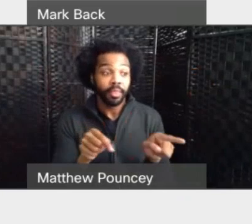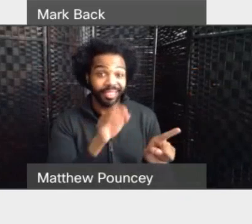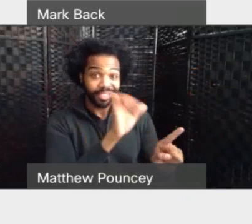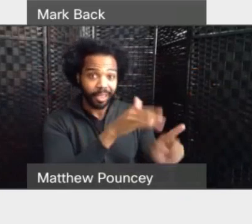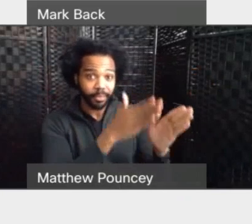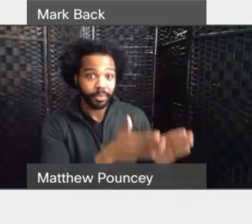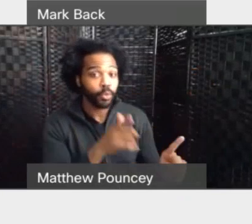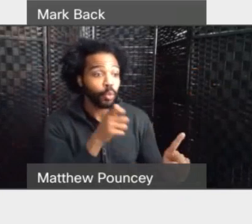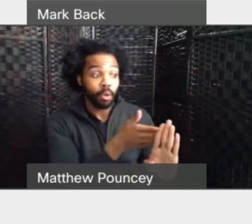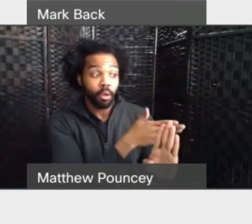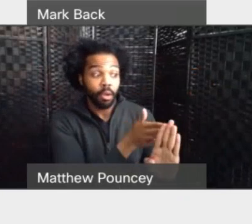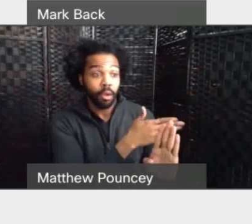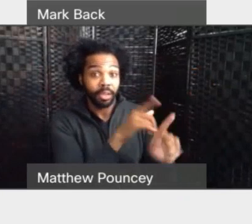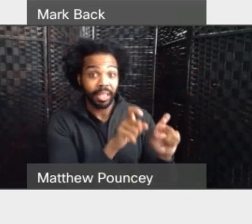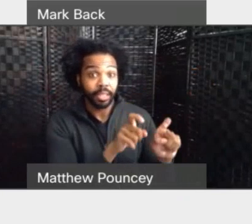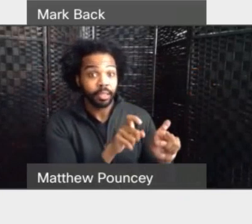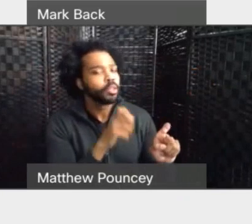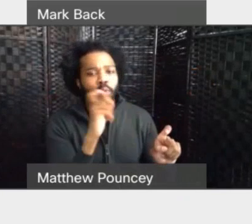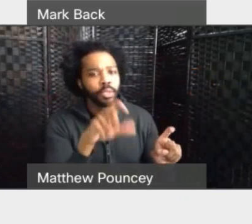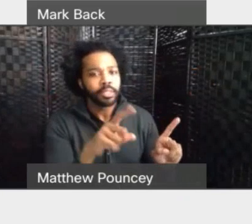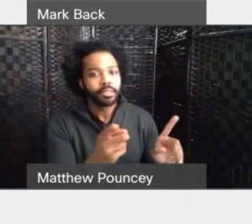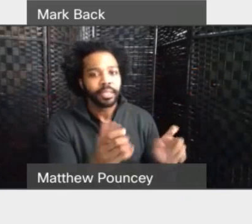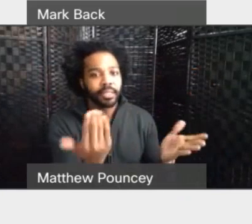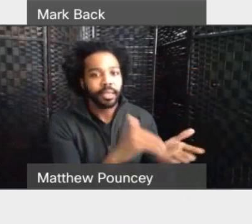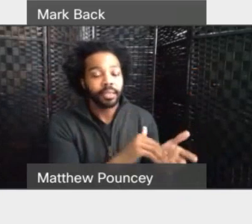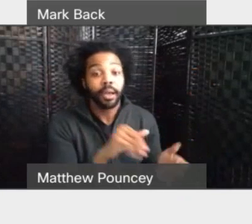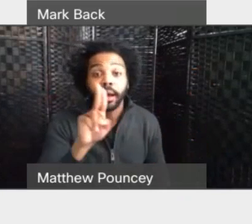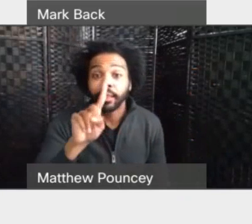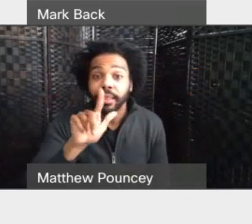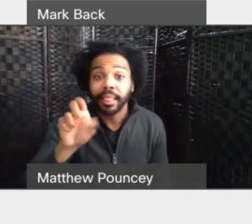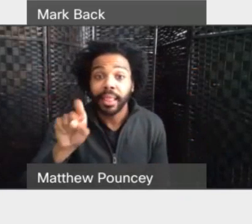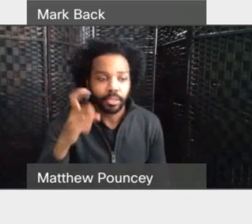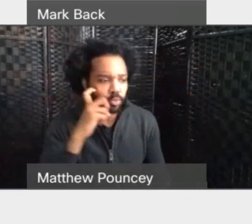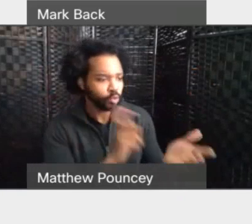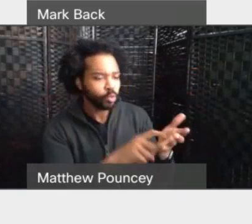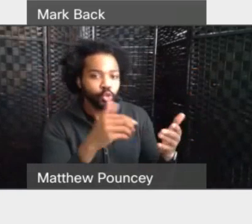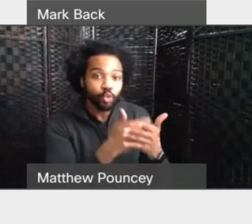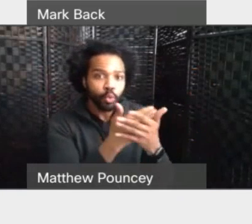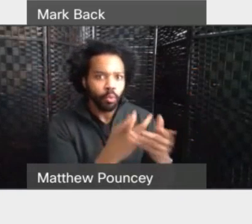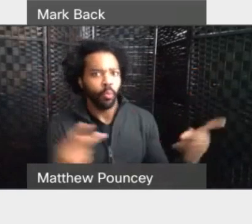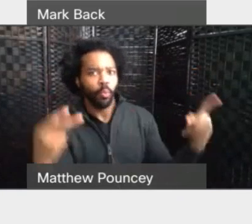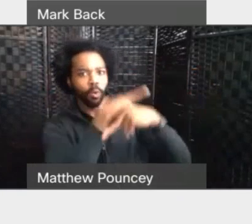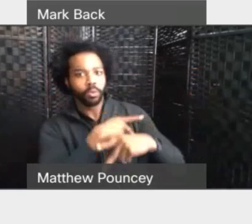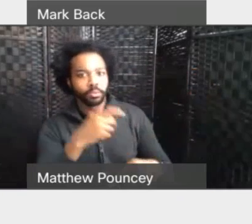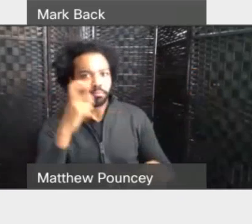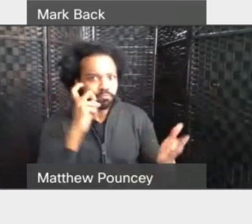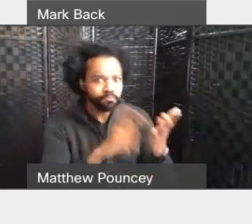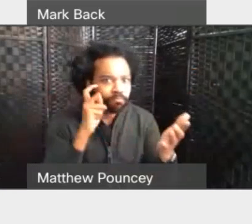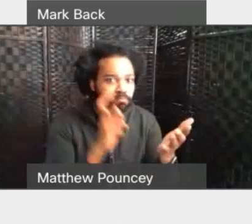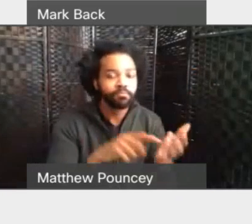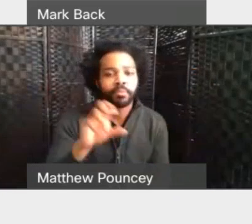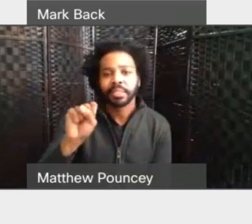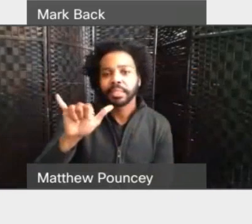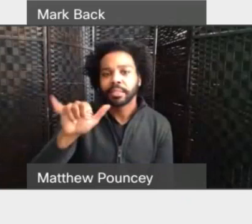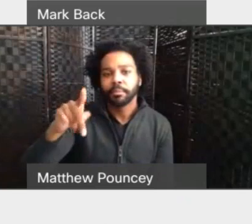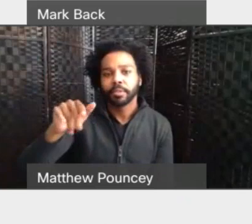previously does not need to get tested again unless they develop new or worsening symptoms. And at that point, we don't